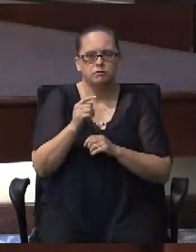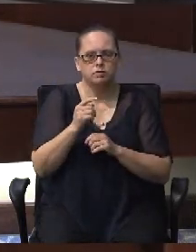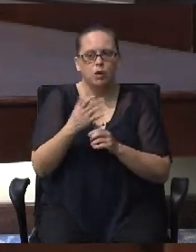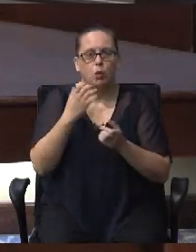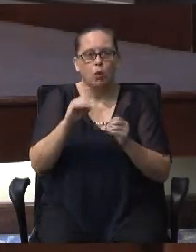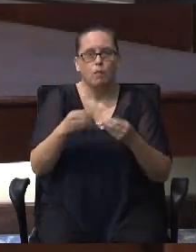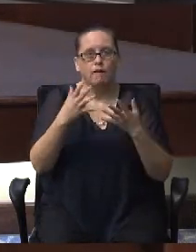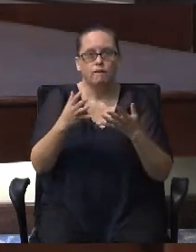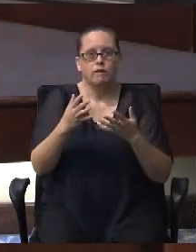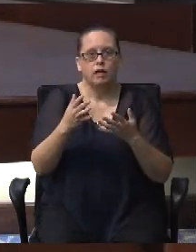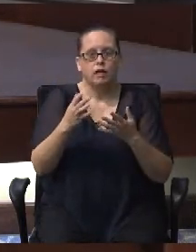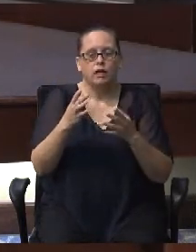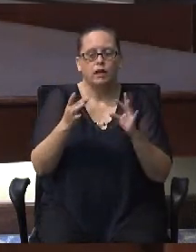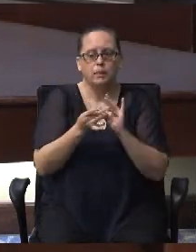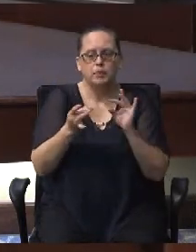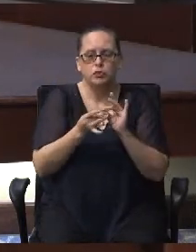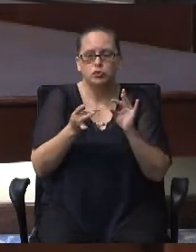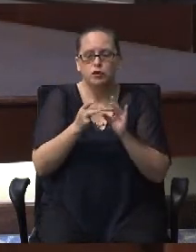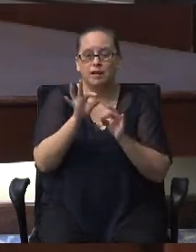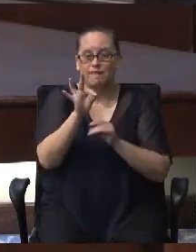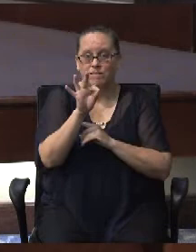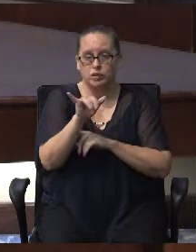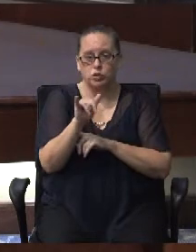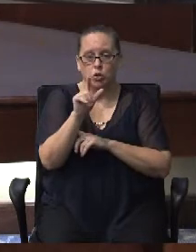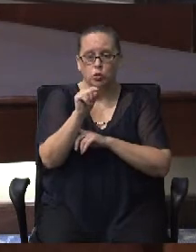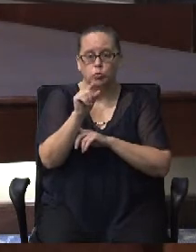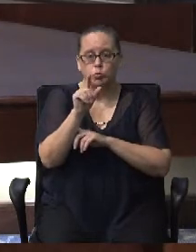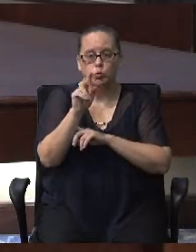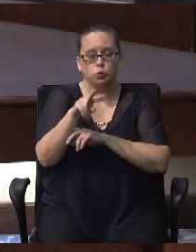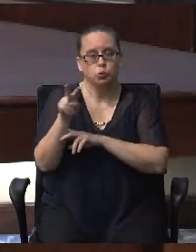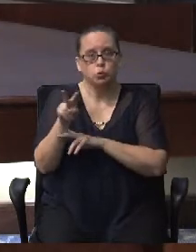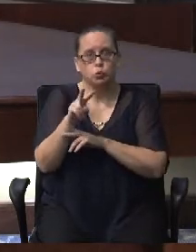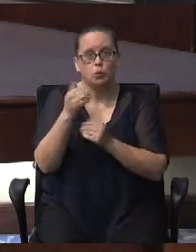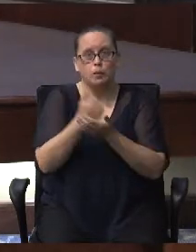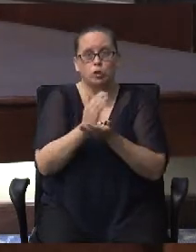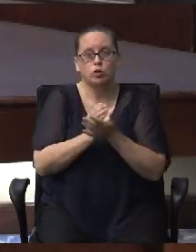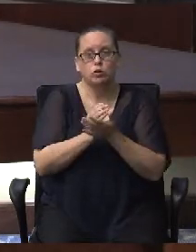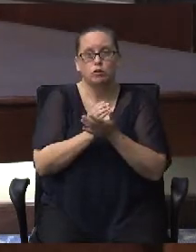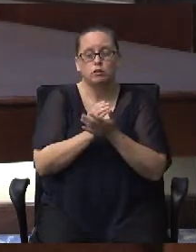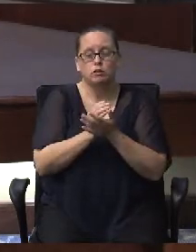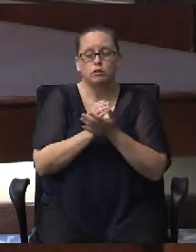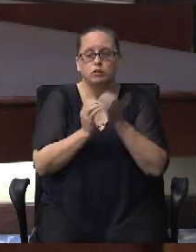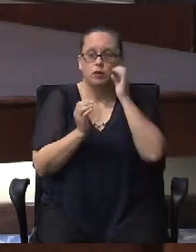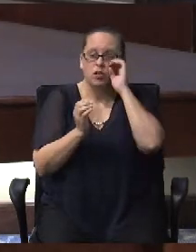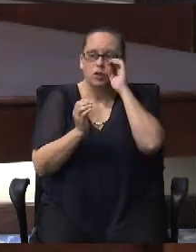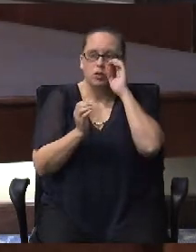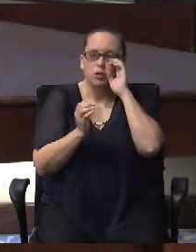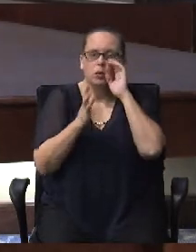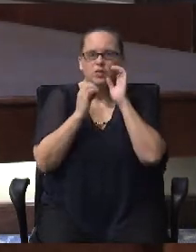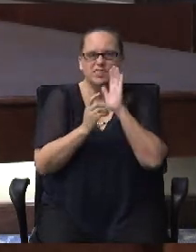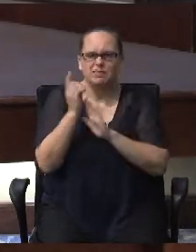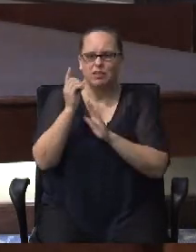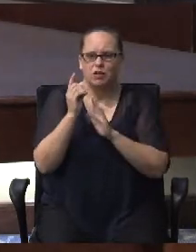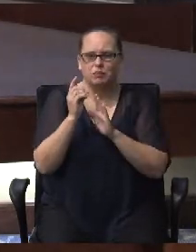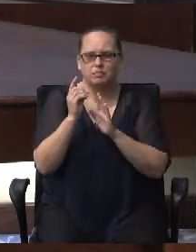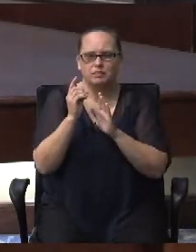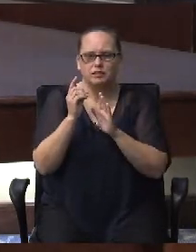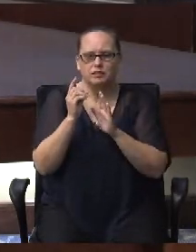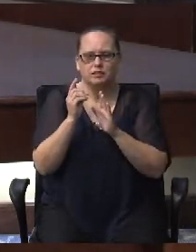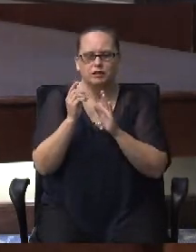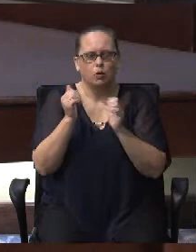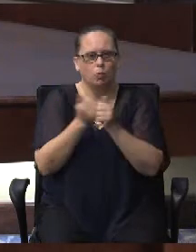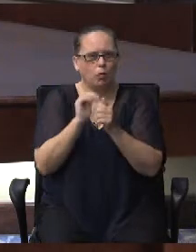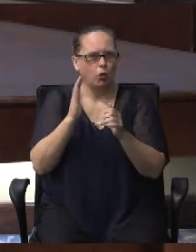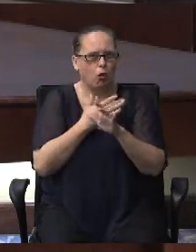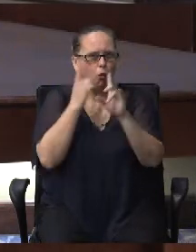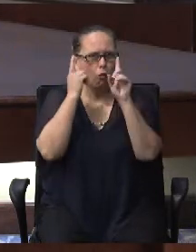provide a brief intro. As you mentioned, though, the fiscal year 22 budget was certainly developed in alignment with your strategic